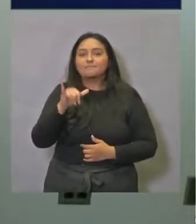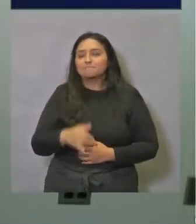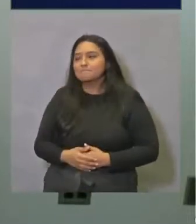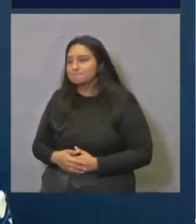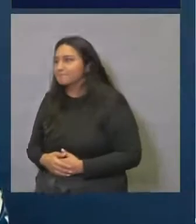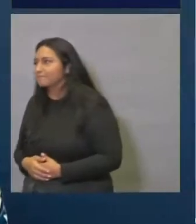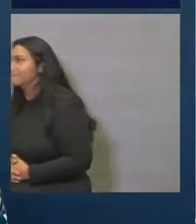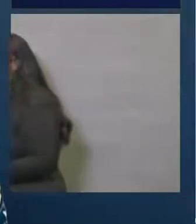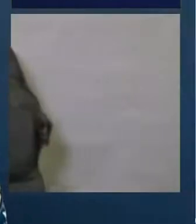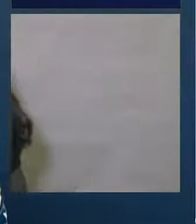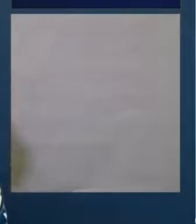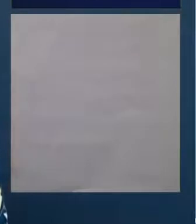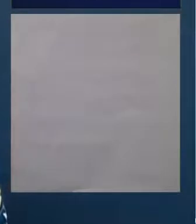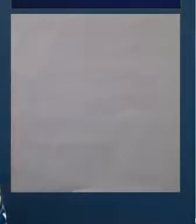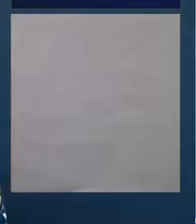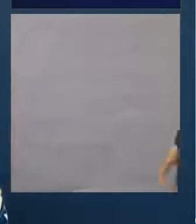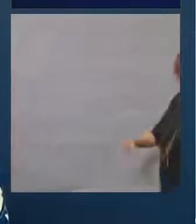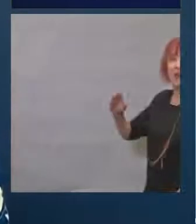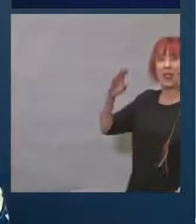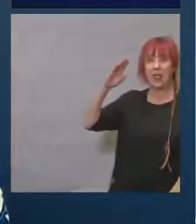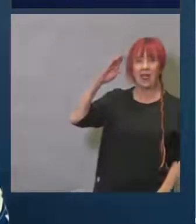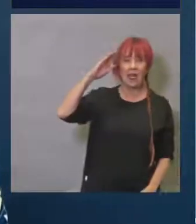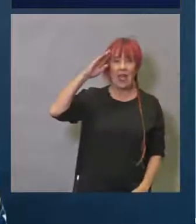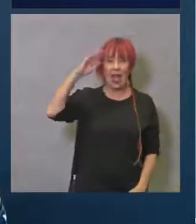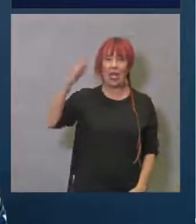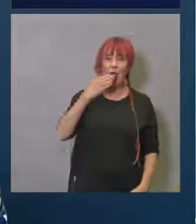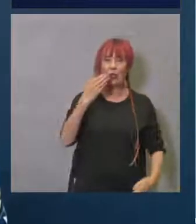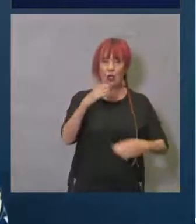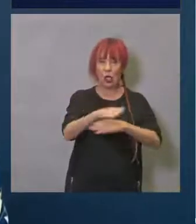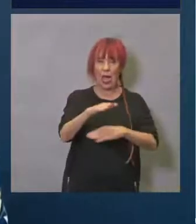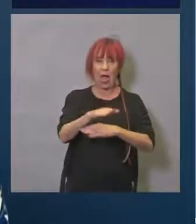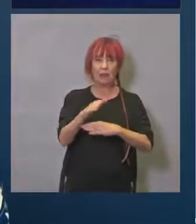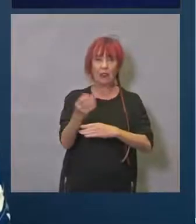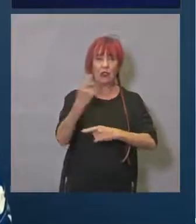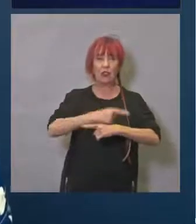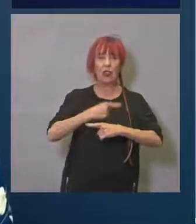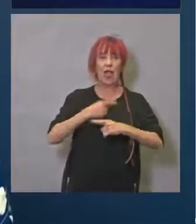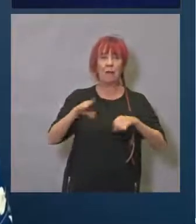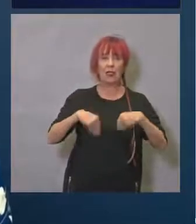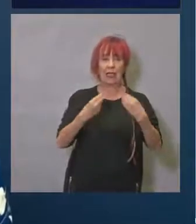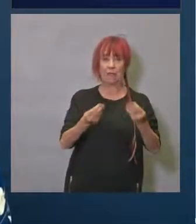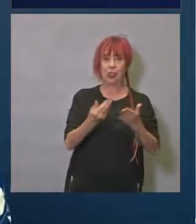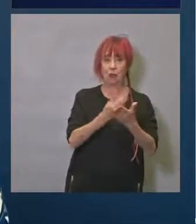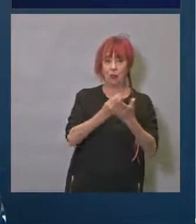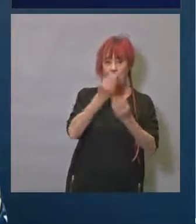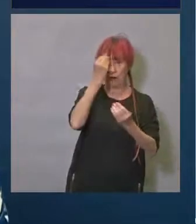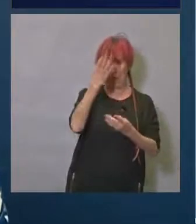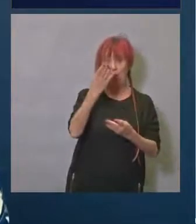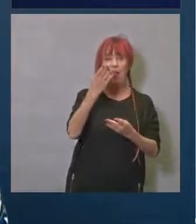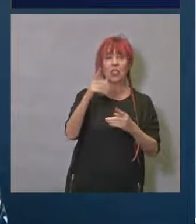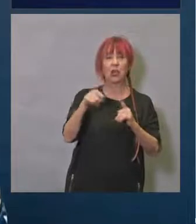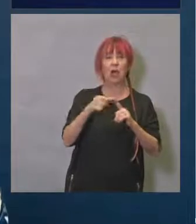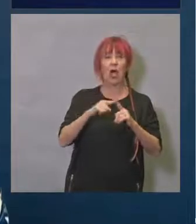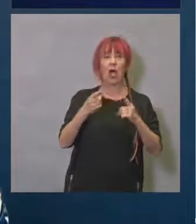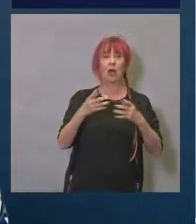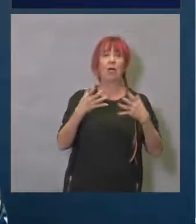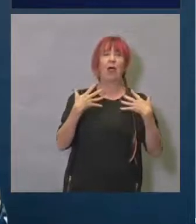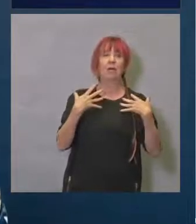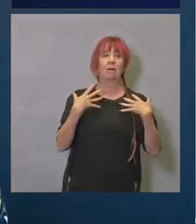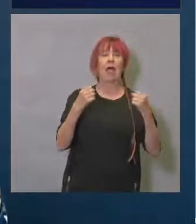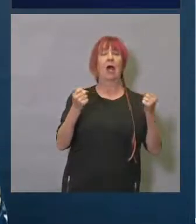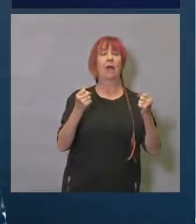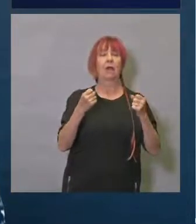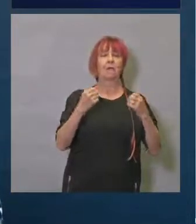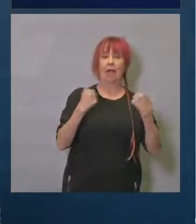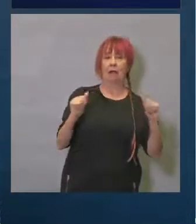Hi, good afternoon, everyone. Today I'll provide brief updates on the county's health services modeling effort and then also touch just quickly on testing, and then we'll turn